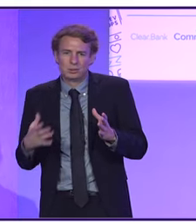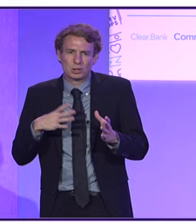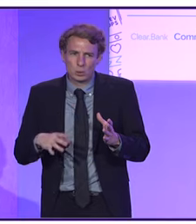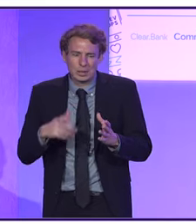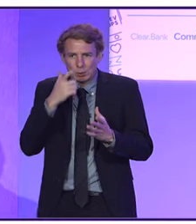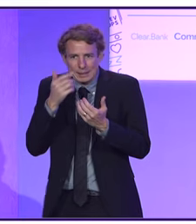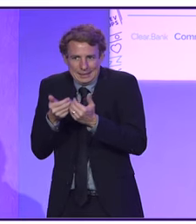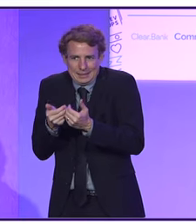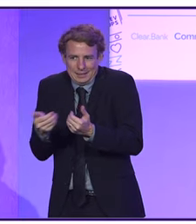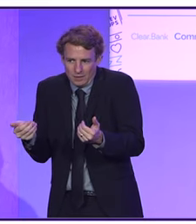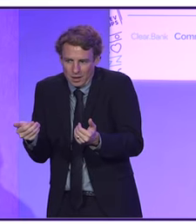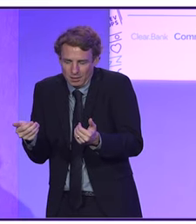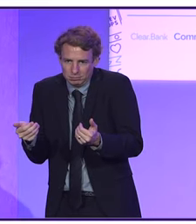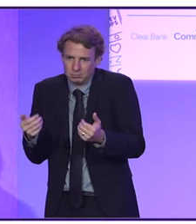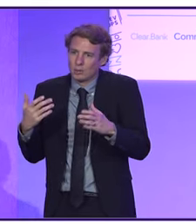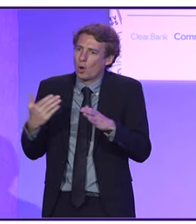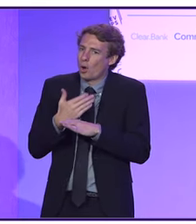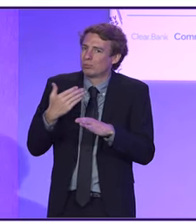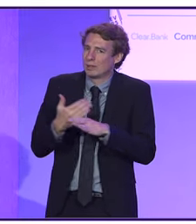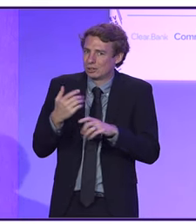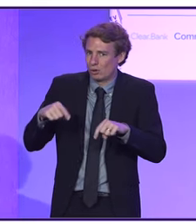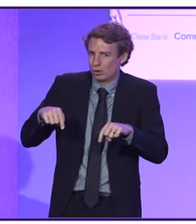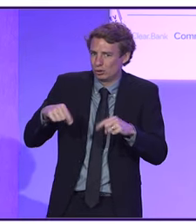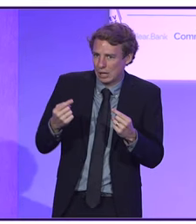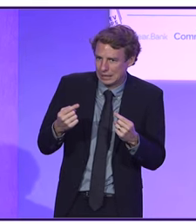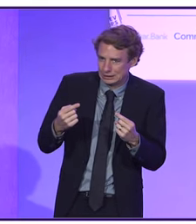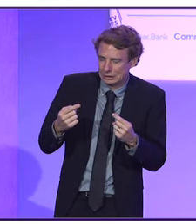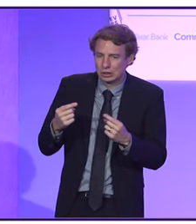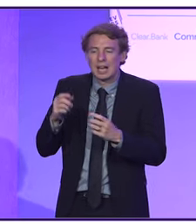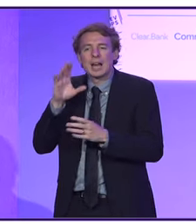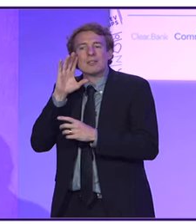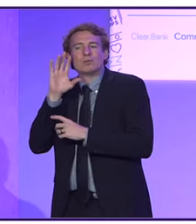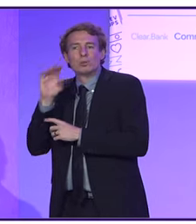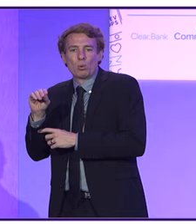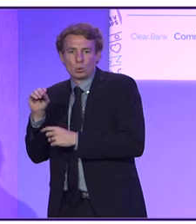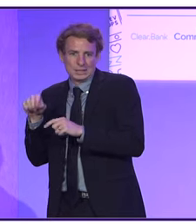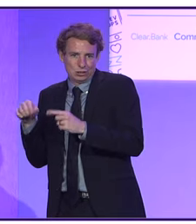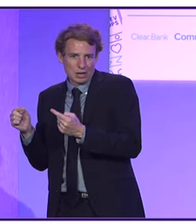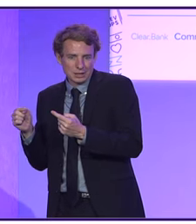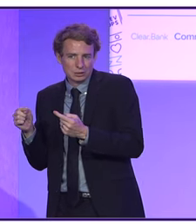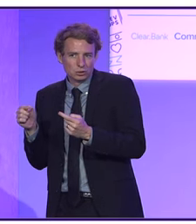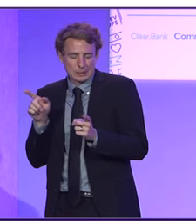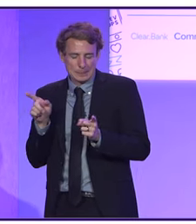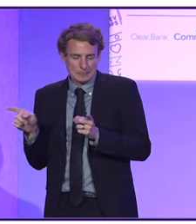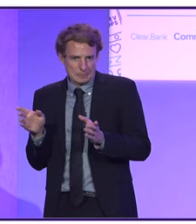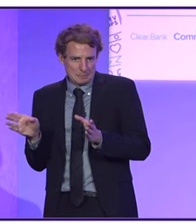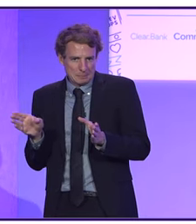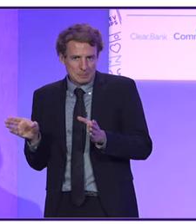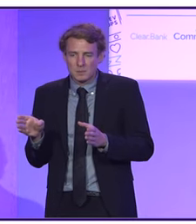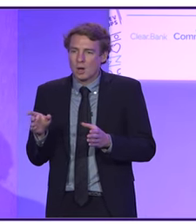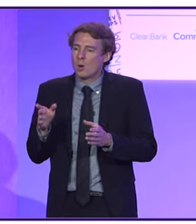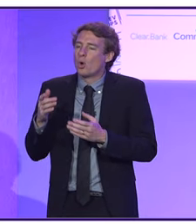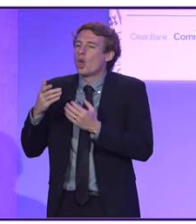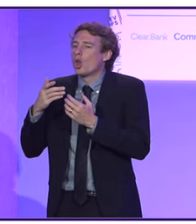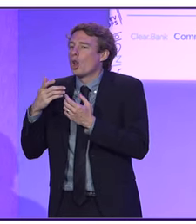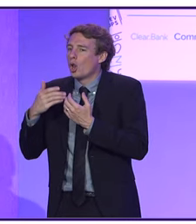your operational challenges and your reporting challenges. And this is an approach that can do that, is you just treat your long-term storage like a